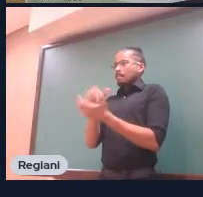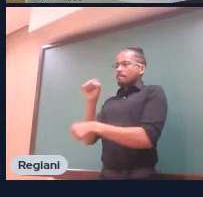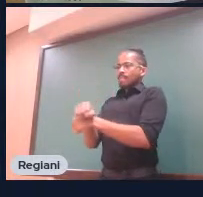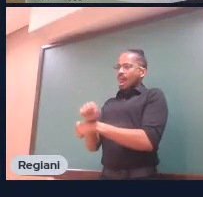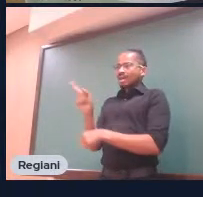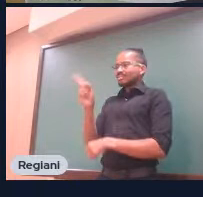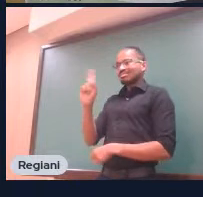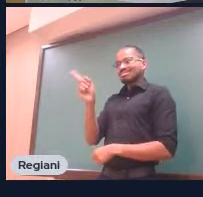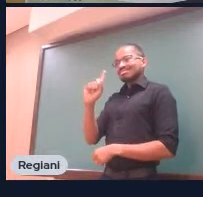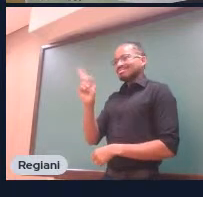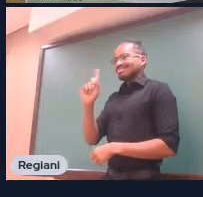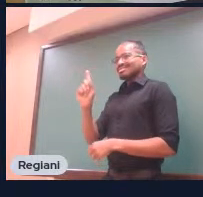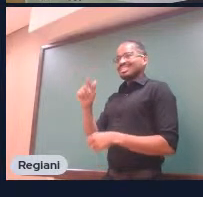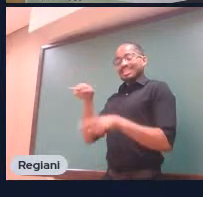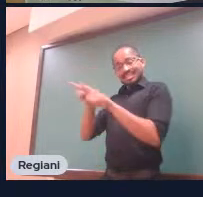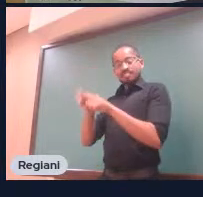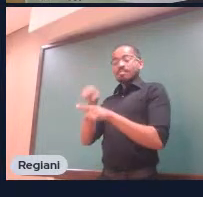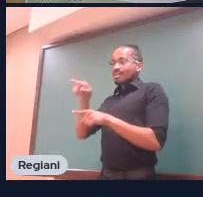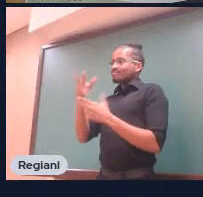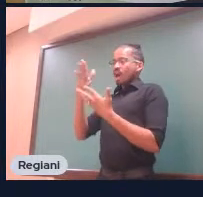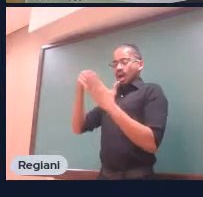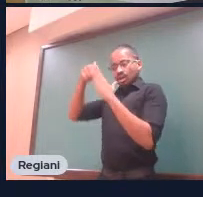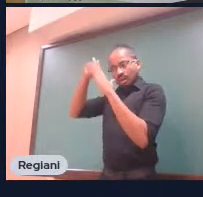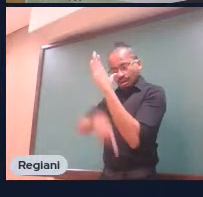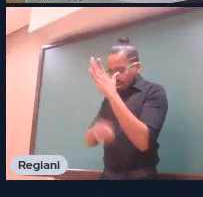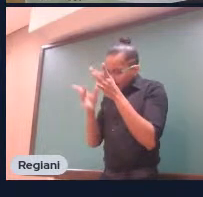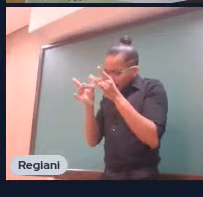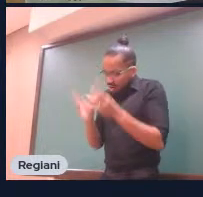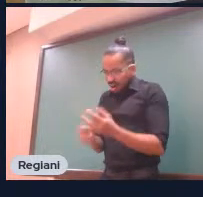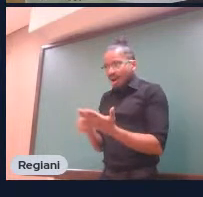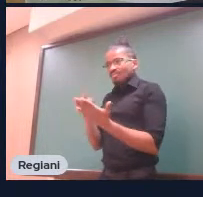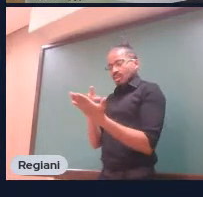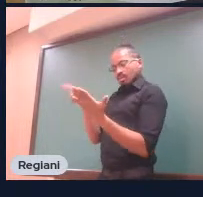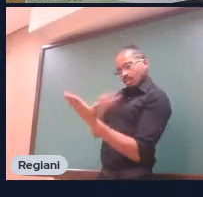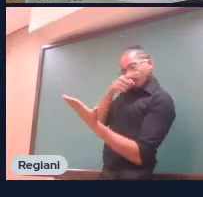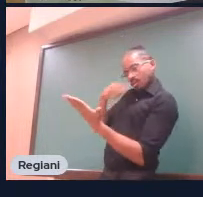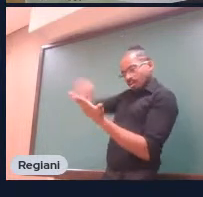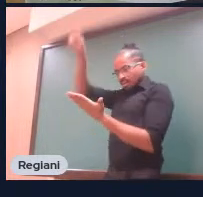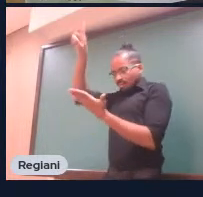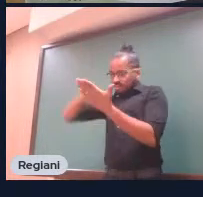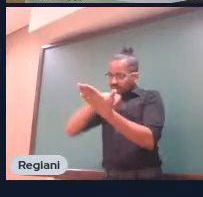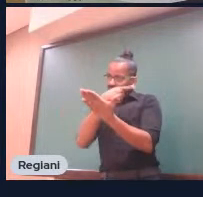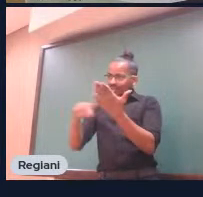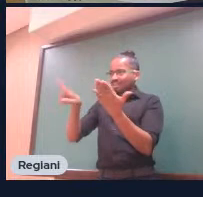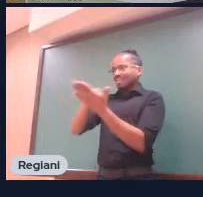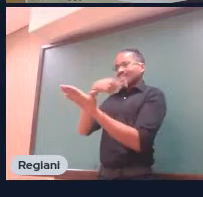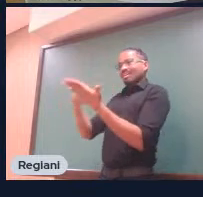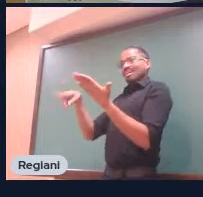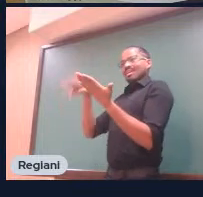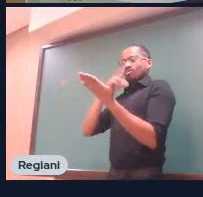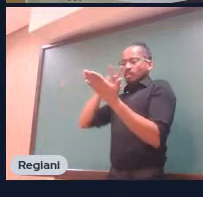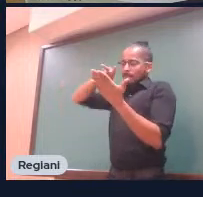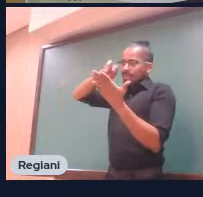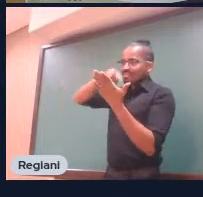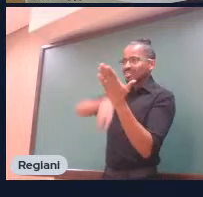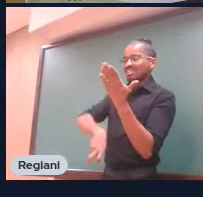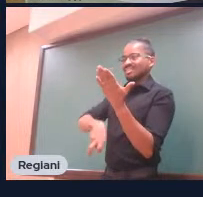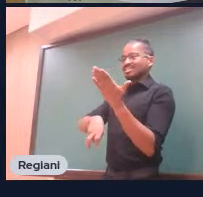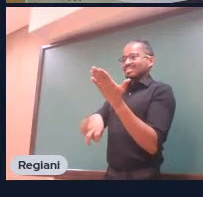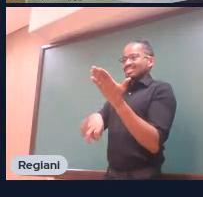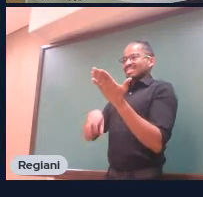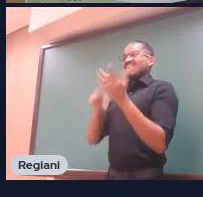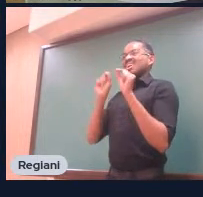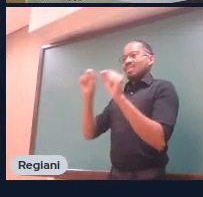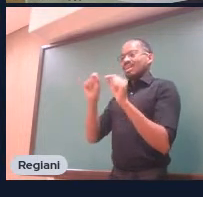varying complexity. You will be able to switch on certain slots in your dictionary. They will be search-centric. If